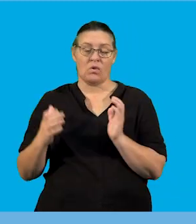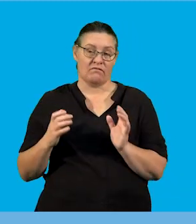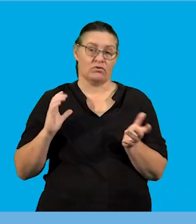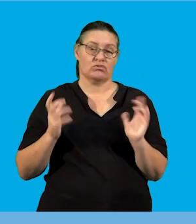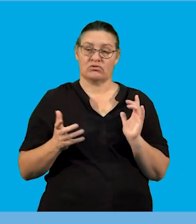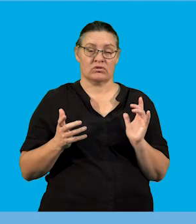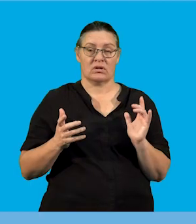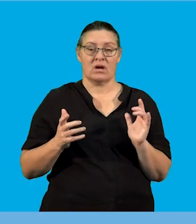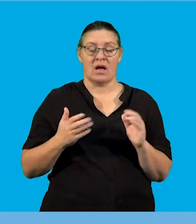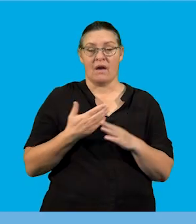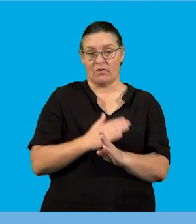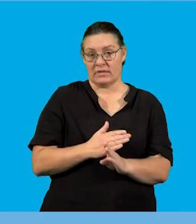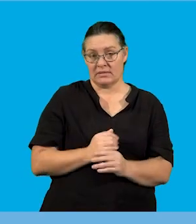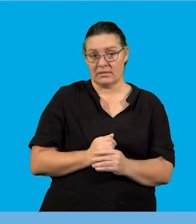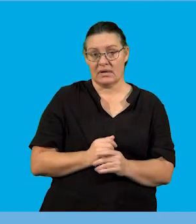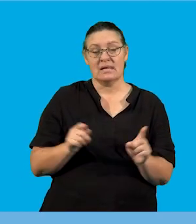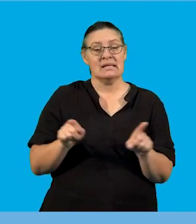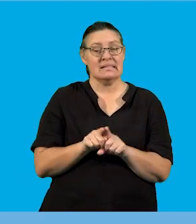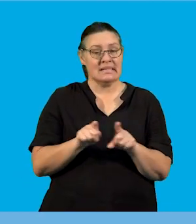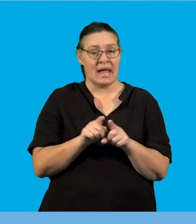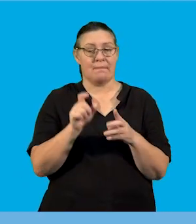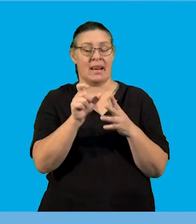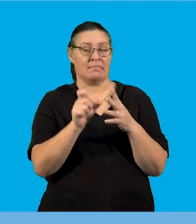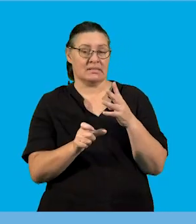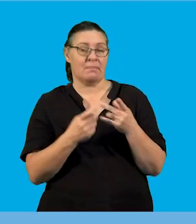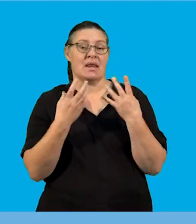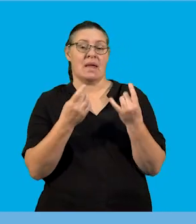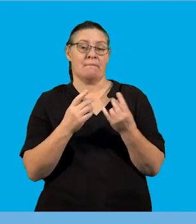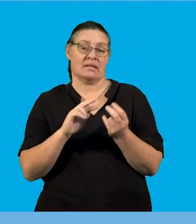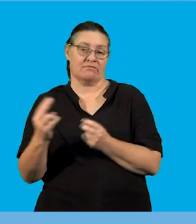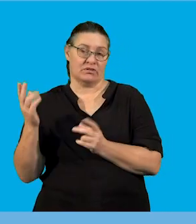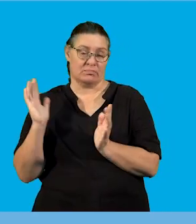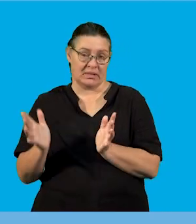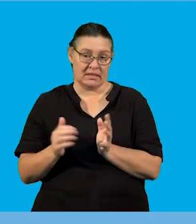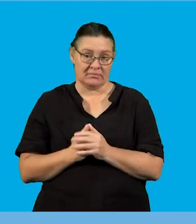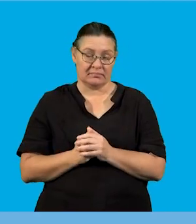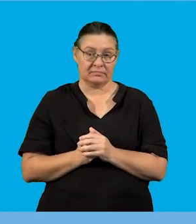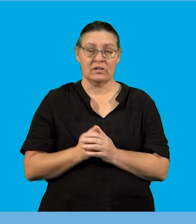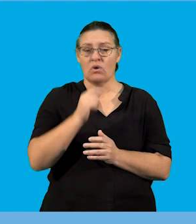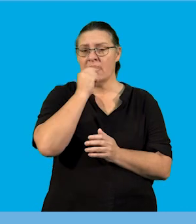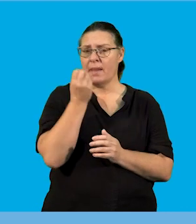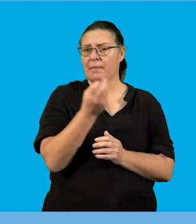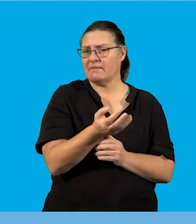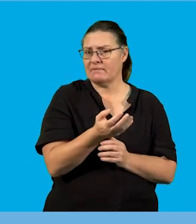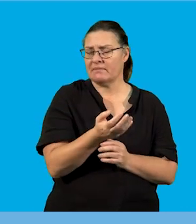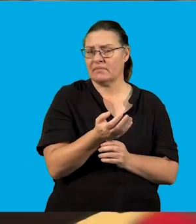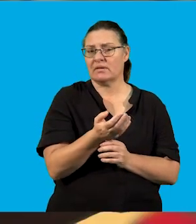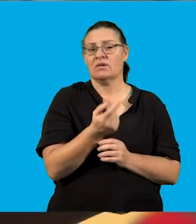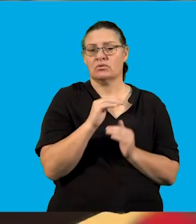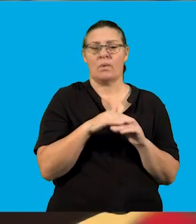avoid confusion, because these two, they have exactly the same particular elements, just different numbers. So we wouldn't be able to name them.